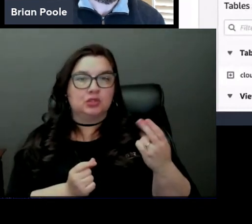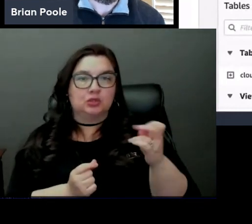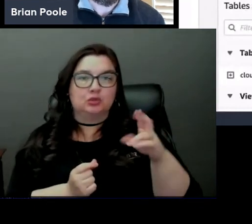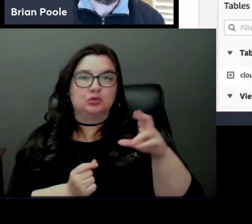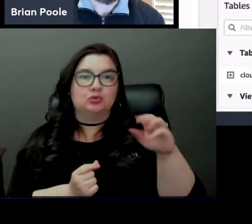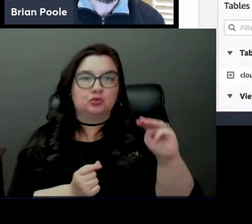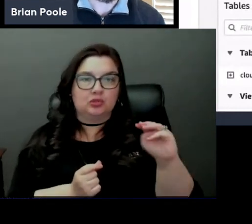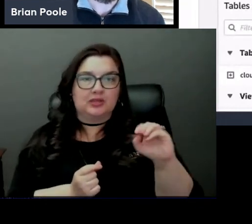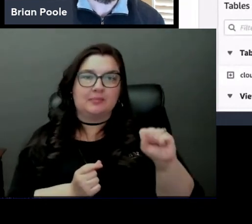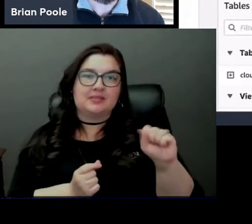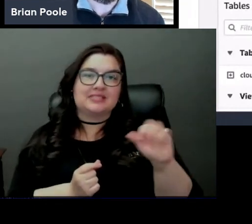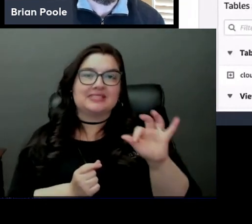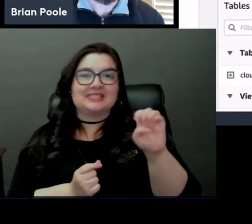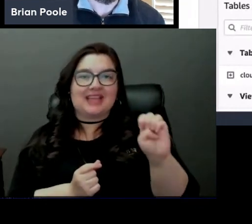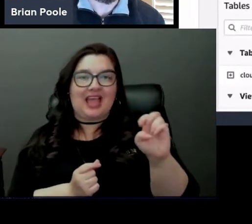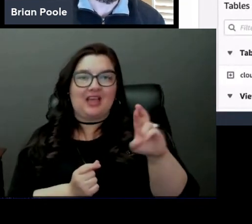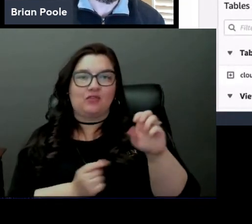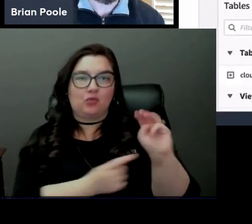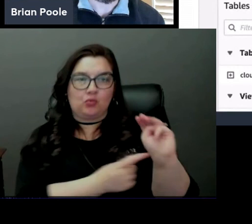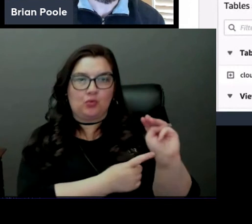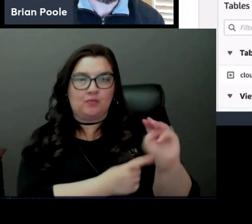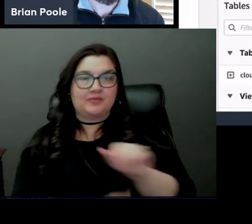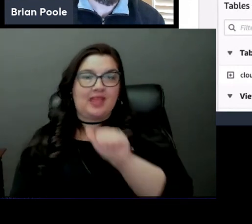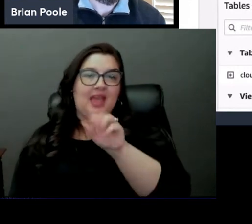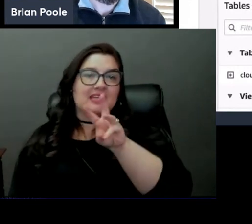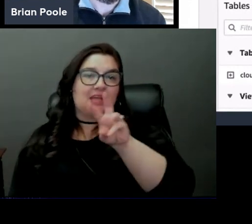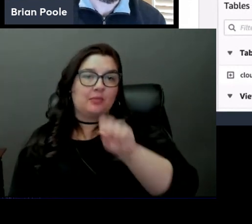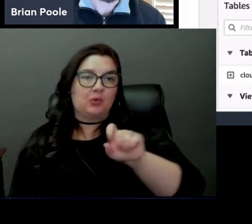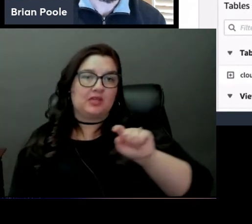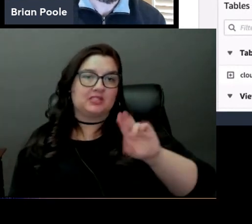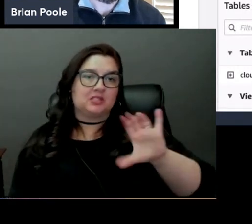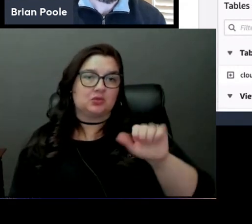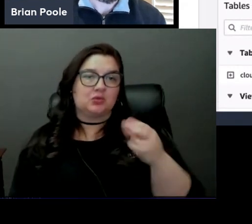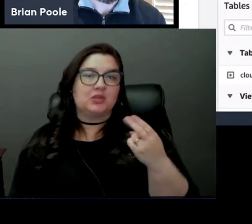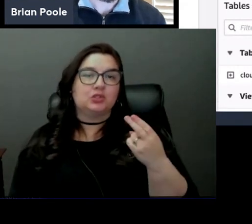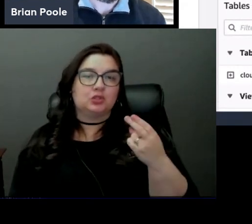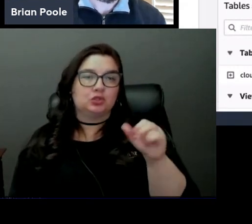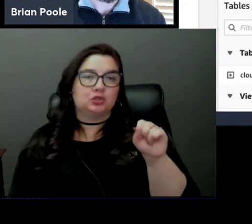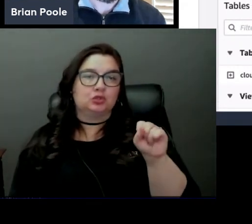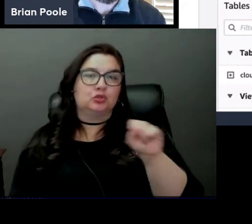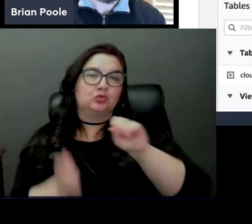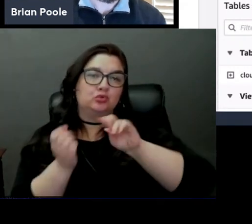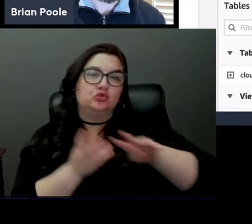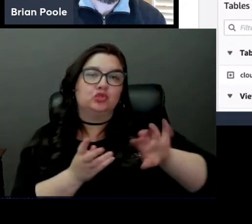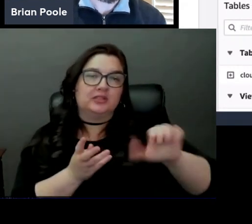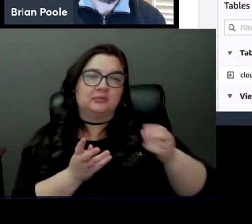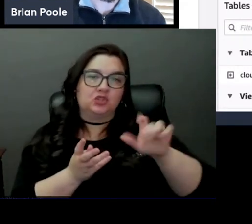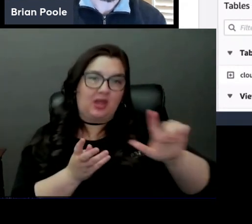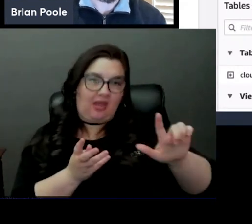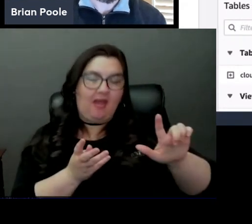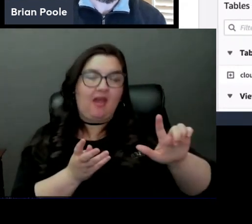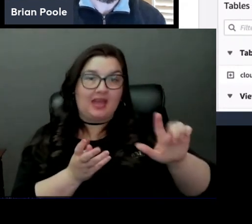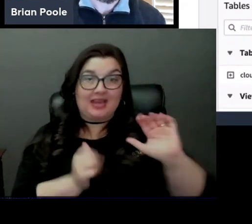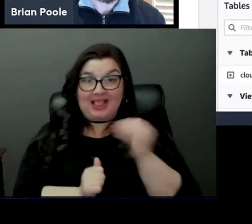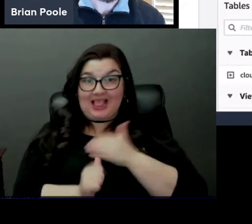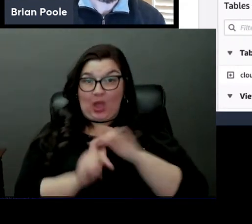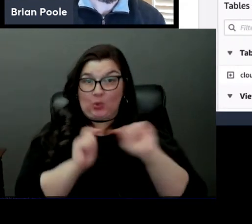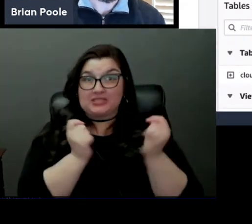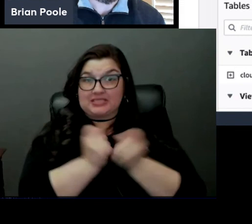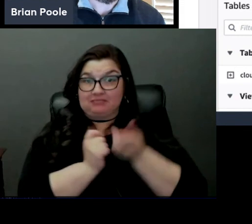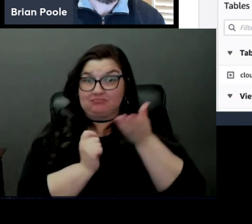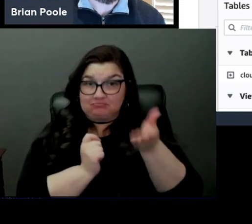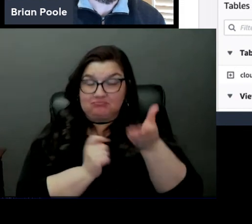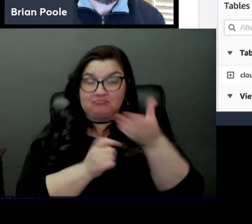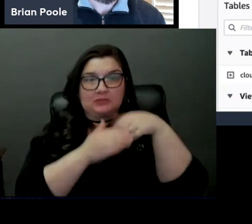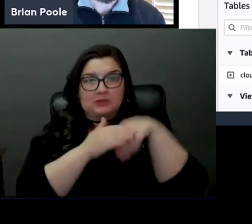the AWS Twitch stream channel. And that's where our team is actually going in and talking